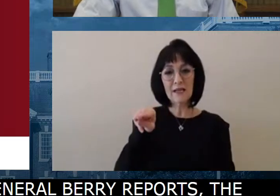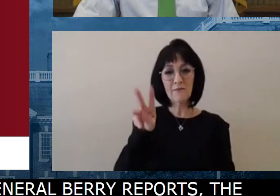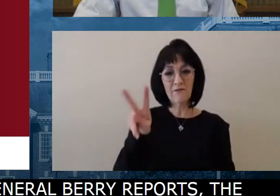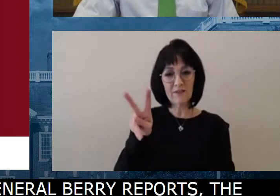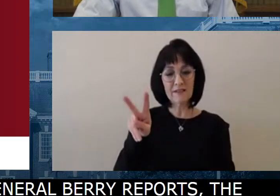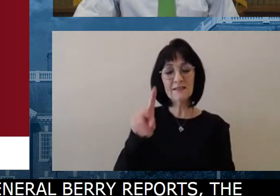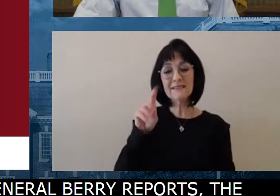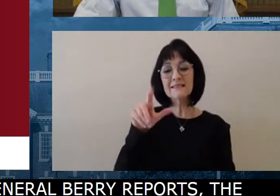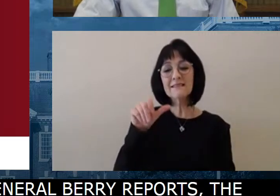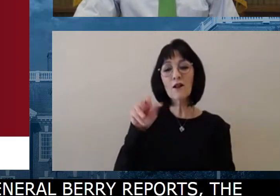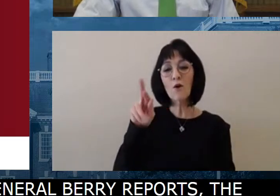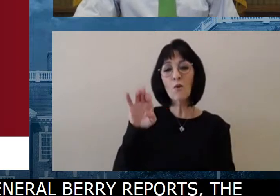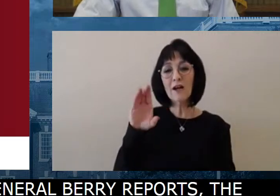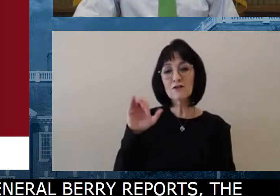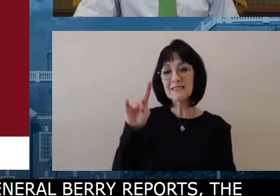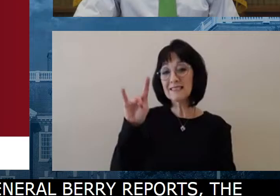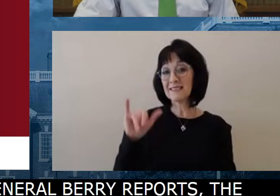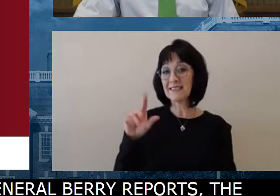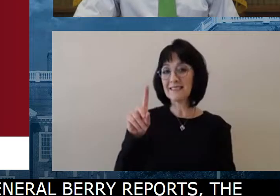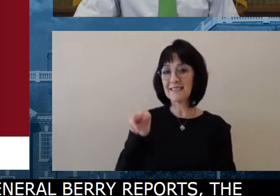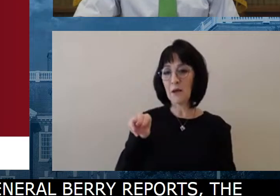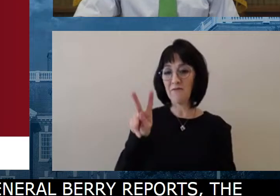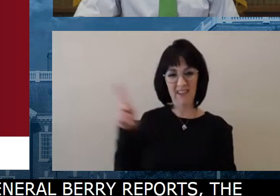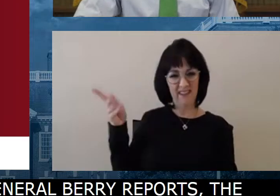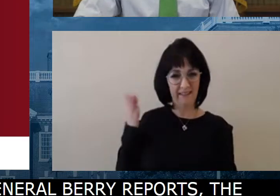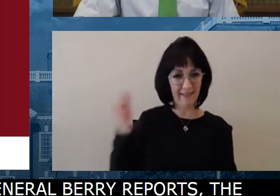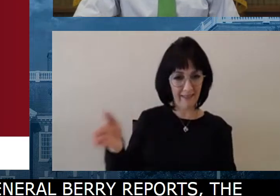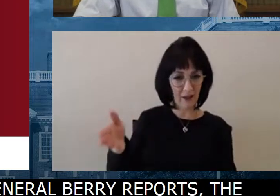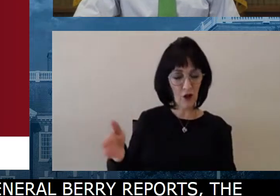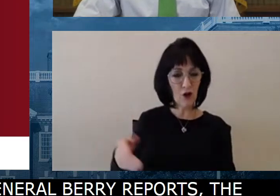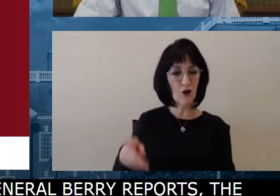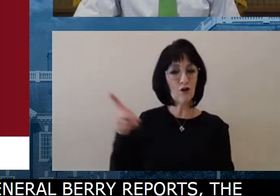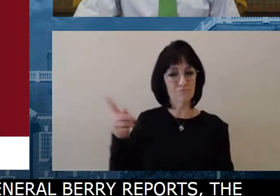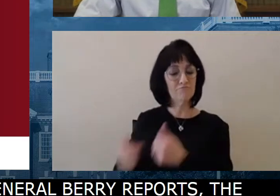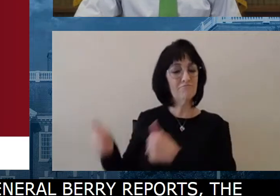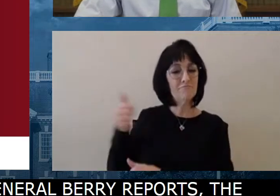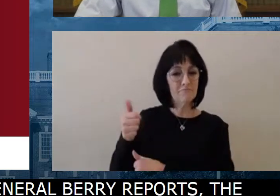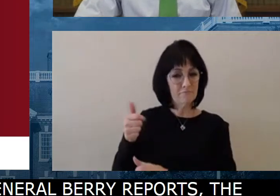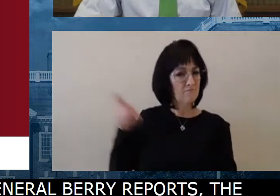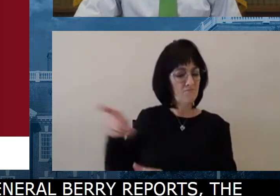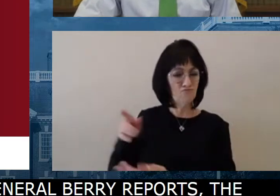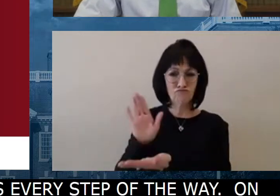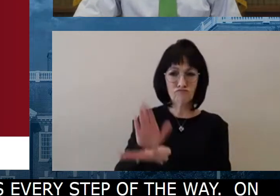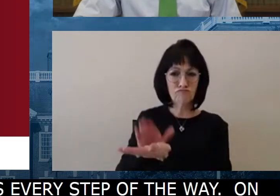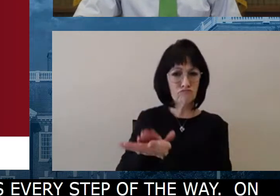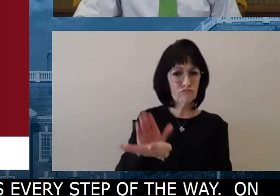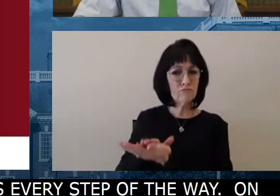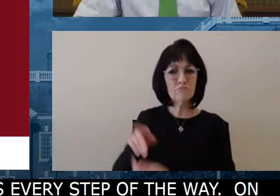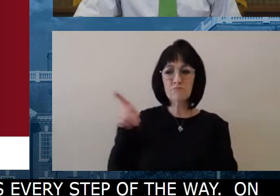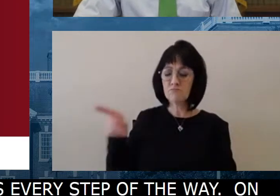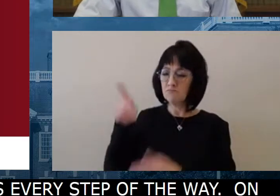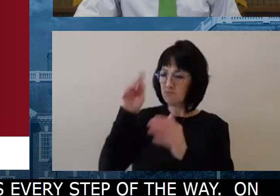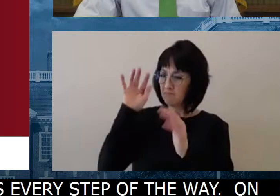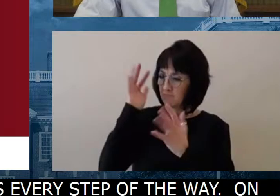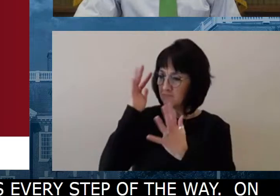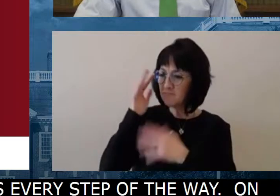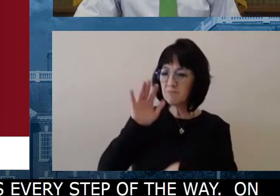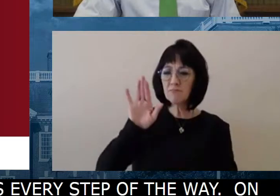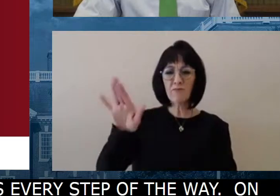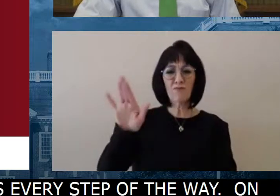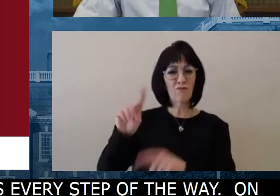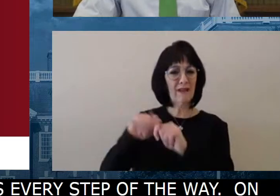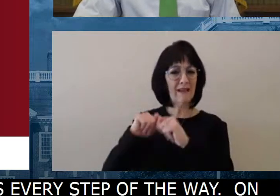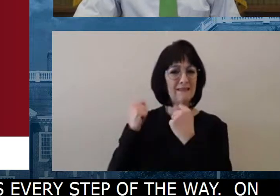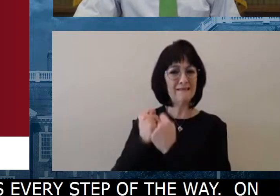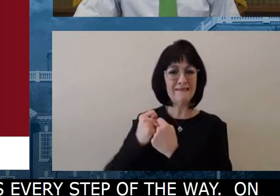I was told by the public health officials there, complimenting Staff Sergeant Martin and her team,